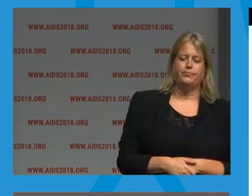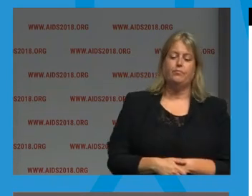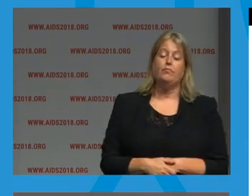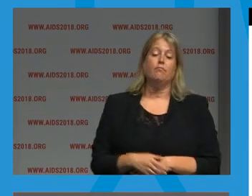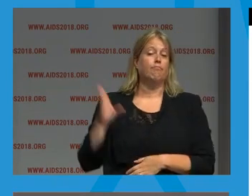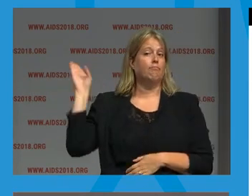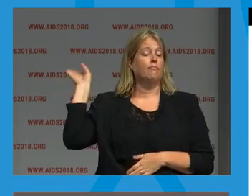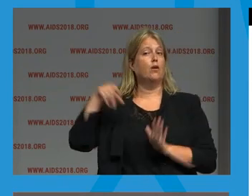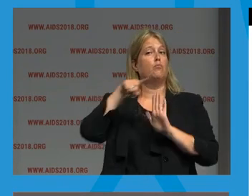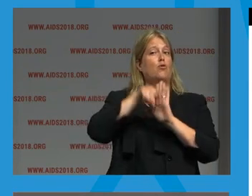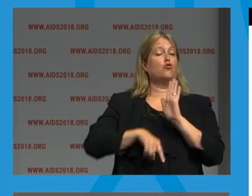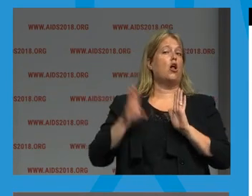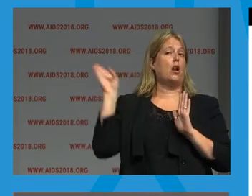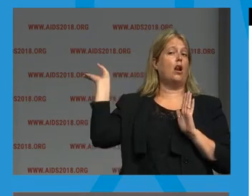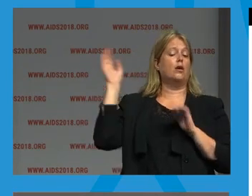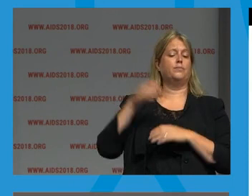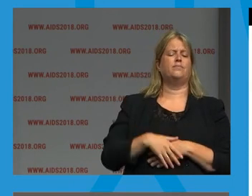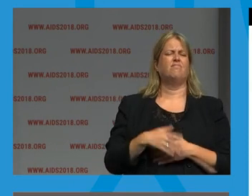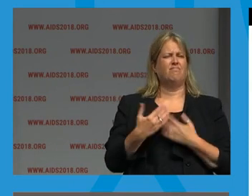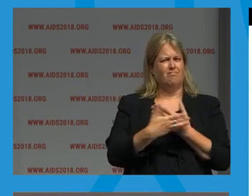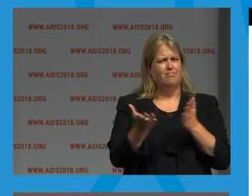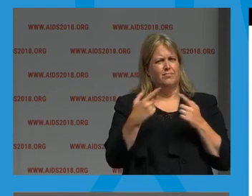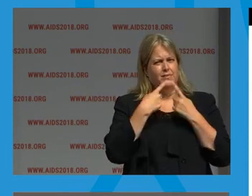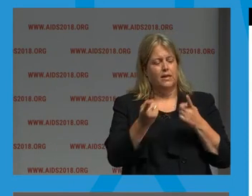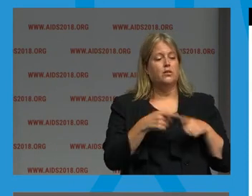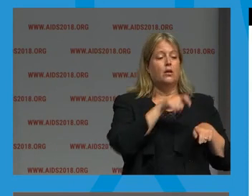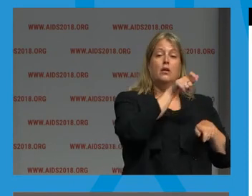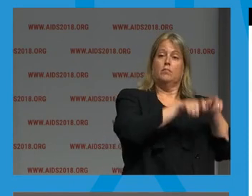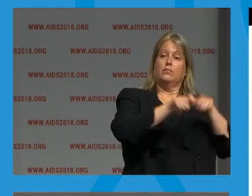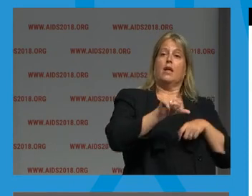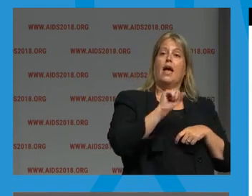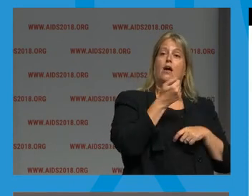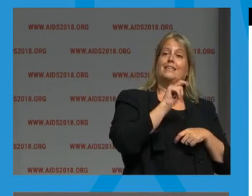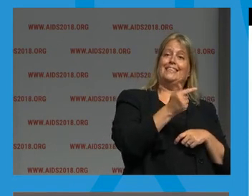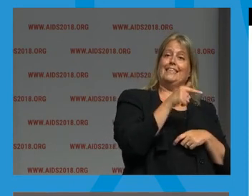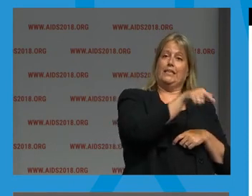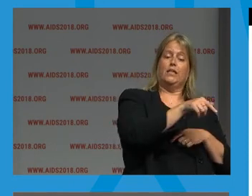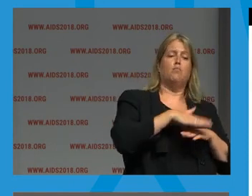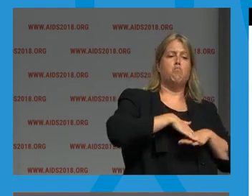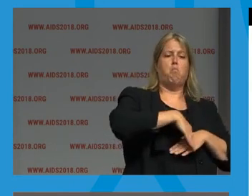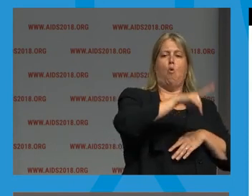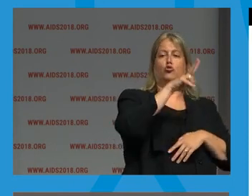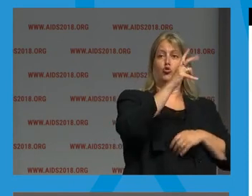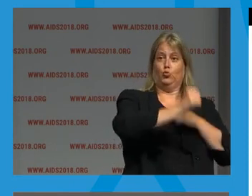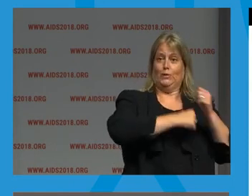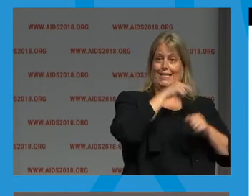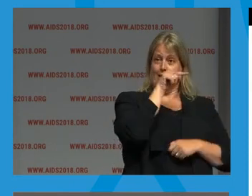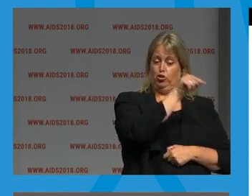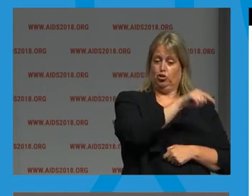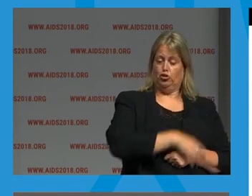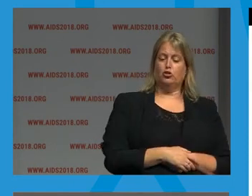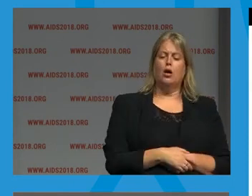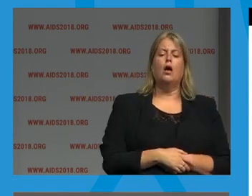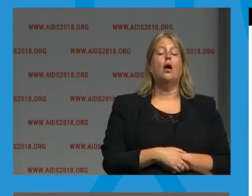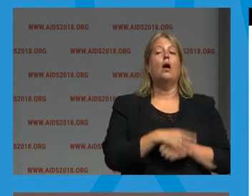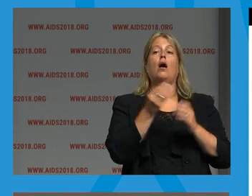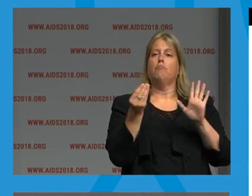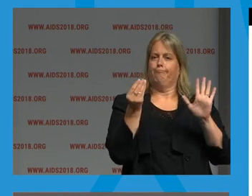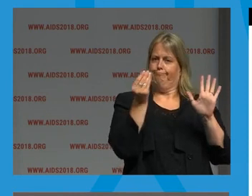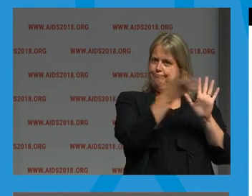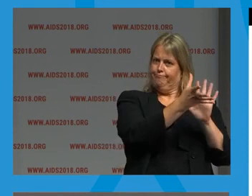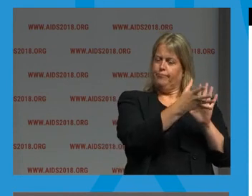is the protocol. As I mentioned, our patients had been on ART for 2 or more years. What we did was